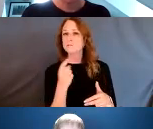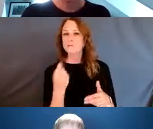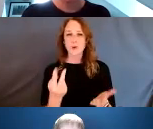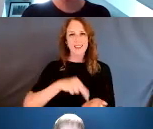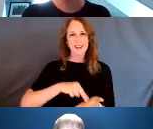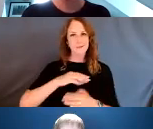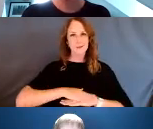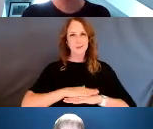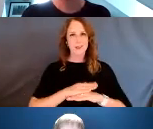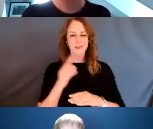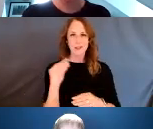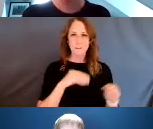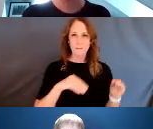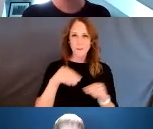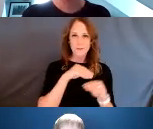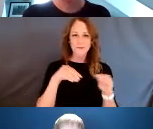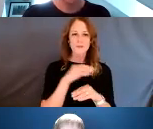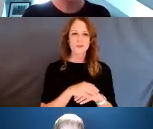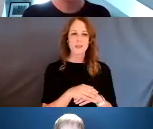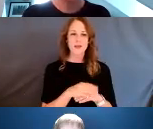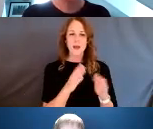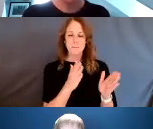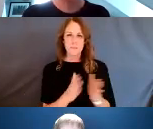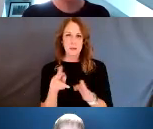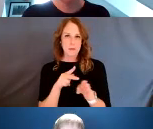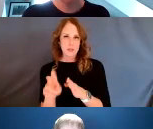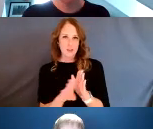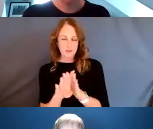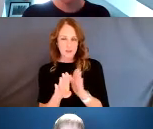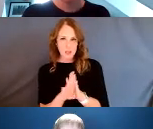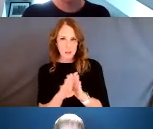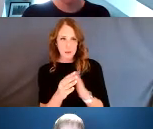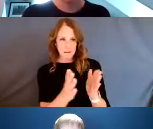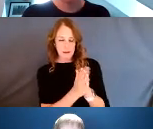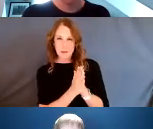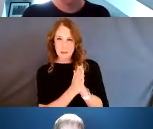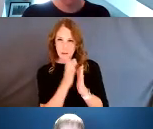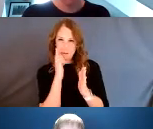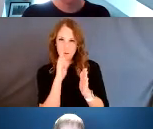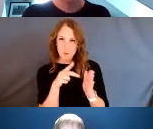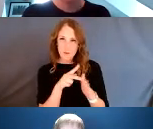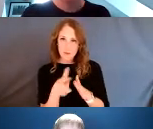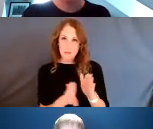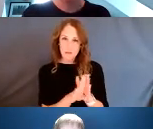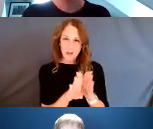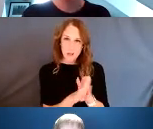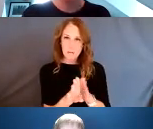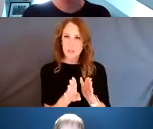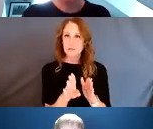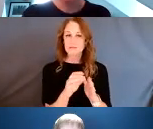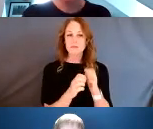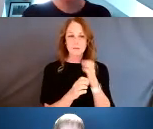desk, planning for professional development. So planning for and asking for professional development,